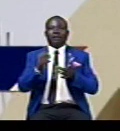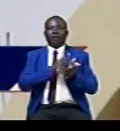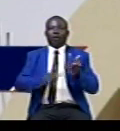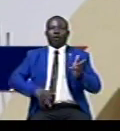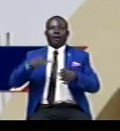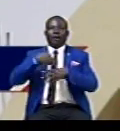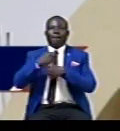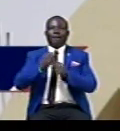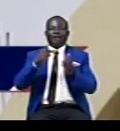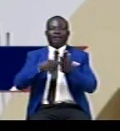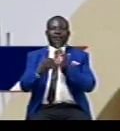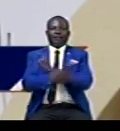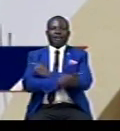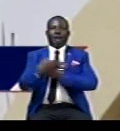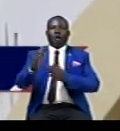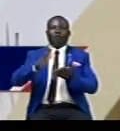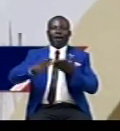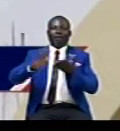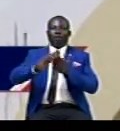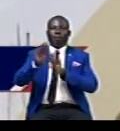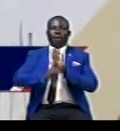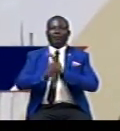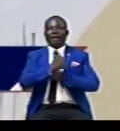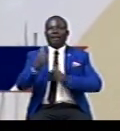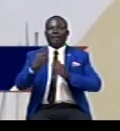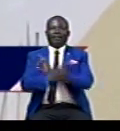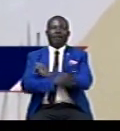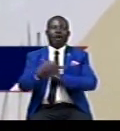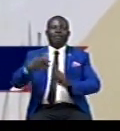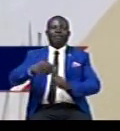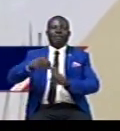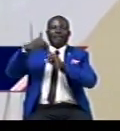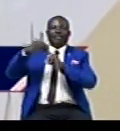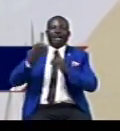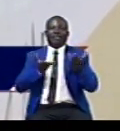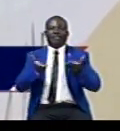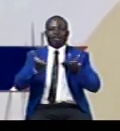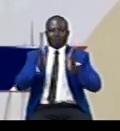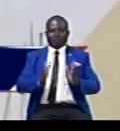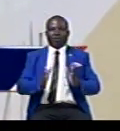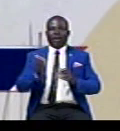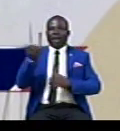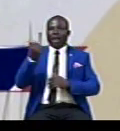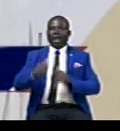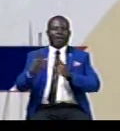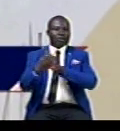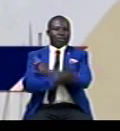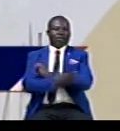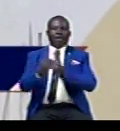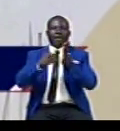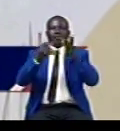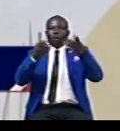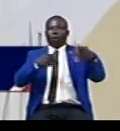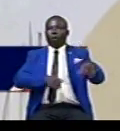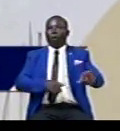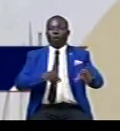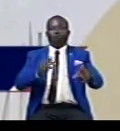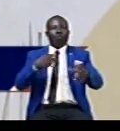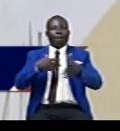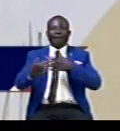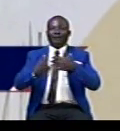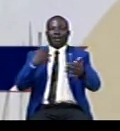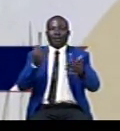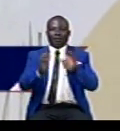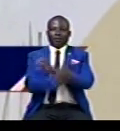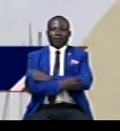this day of atonement in their special Sabbath any day it occur regardless of